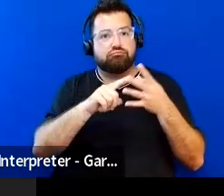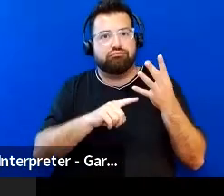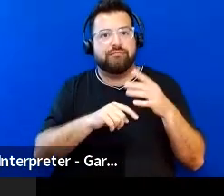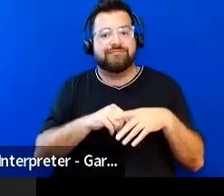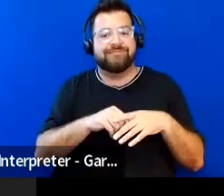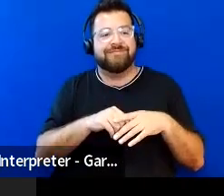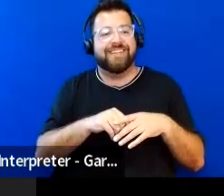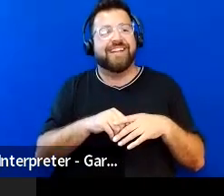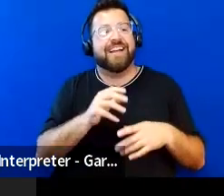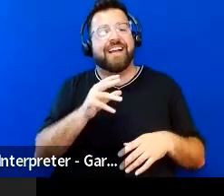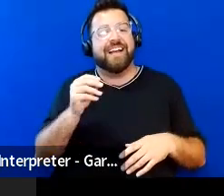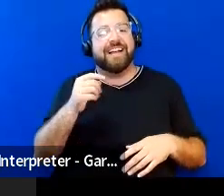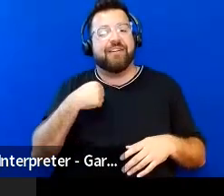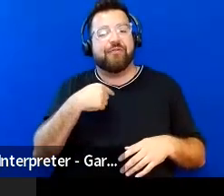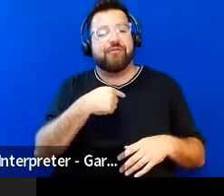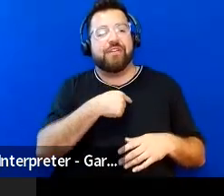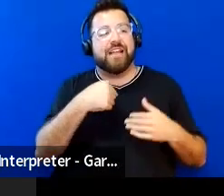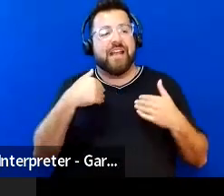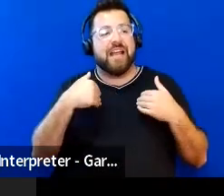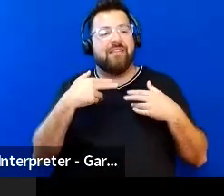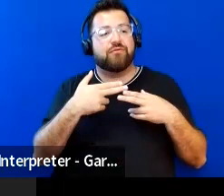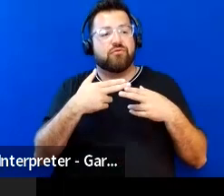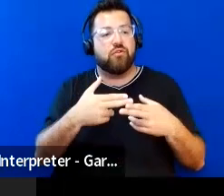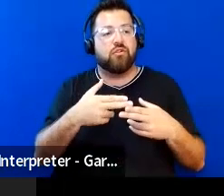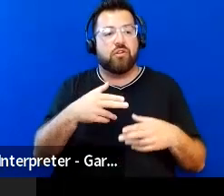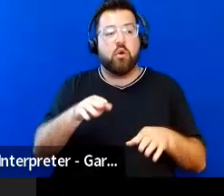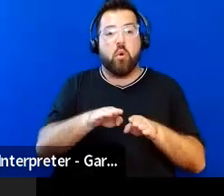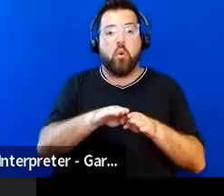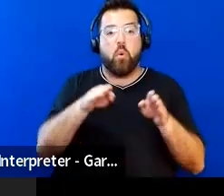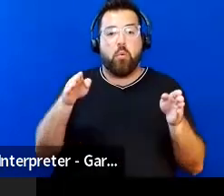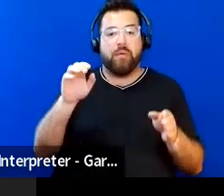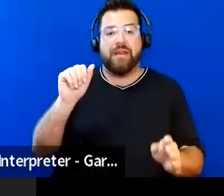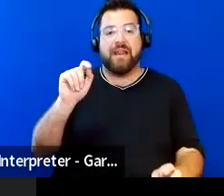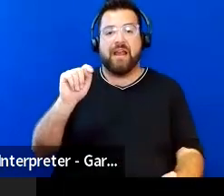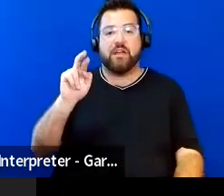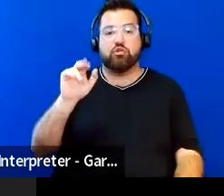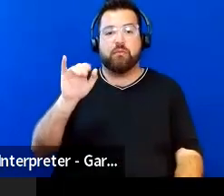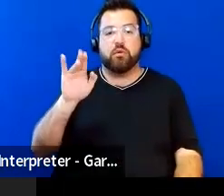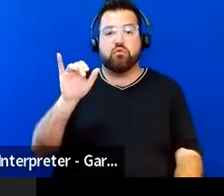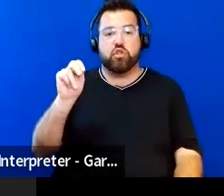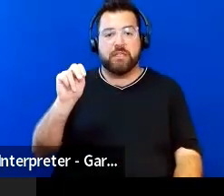got this thing called the attributions, open attributions builder.